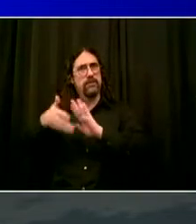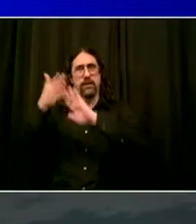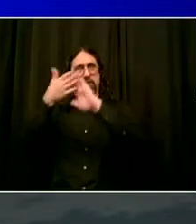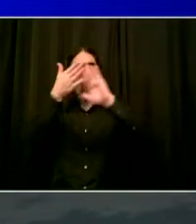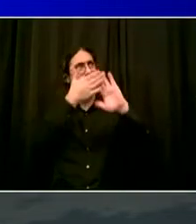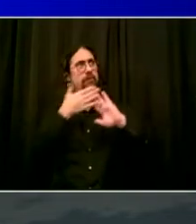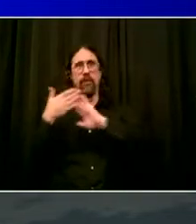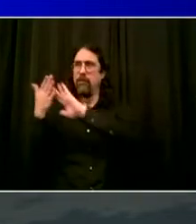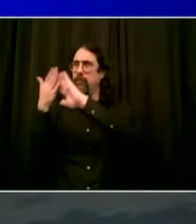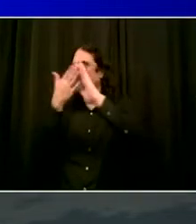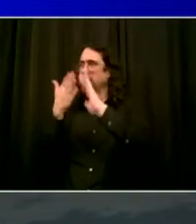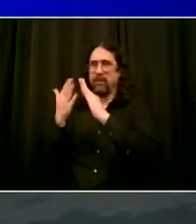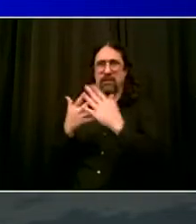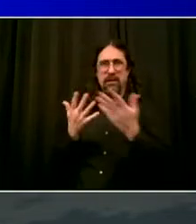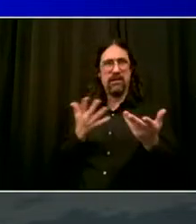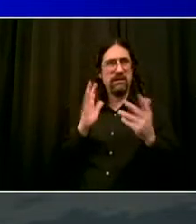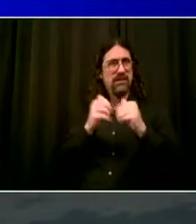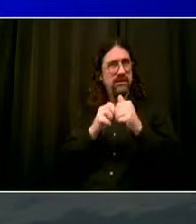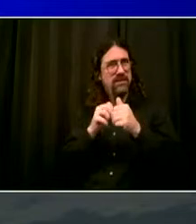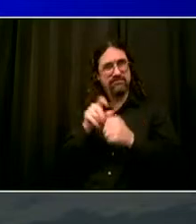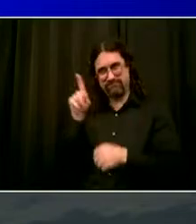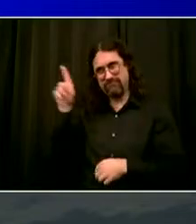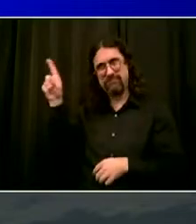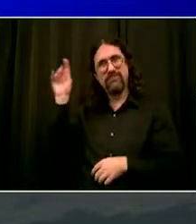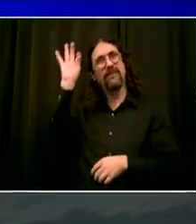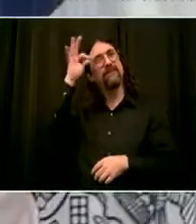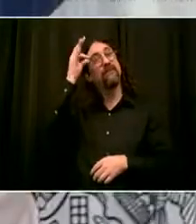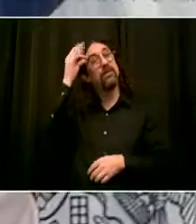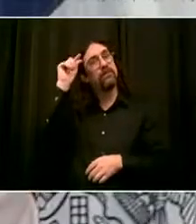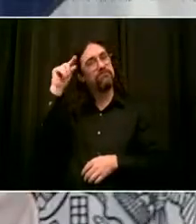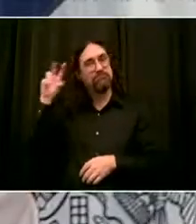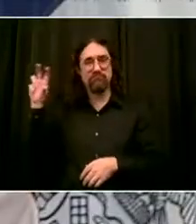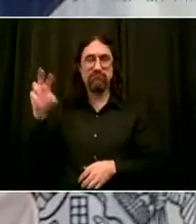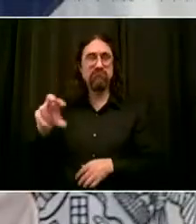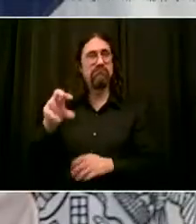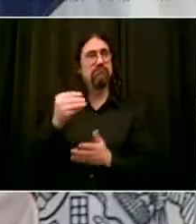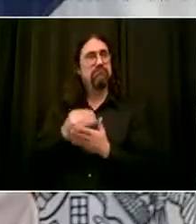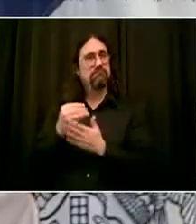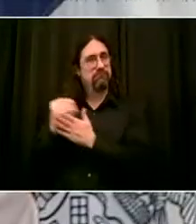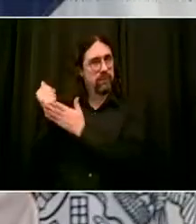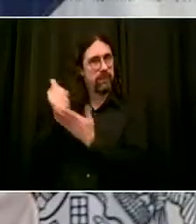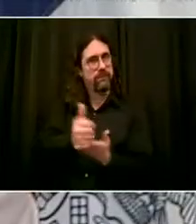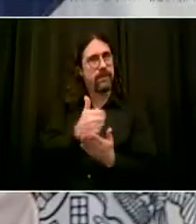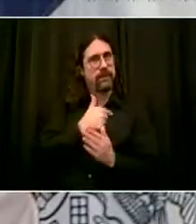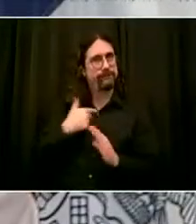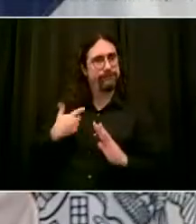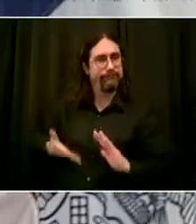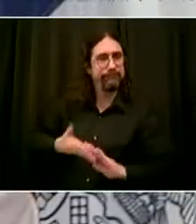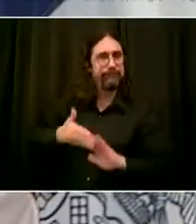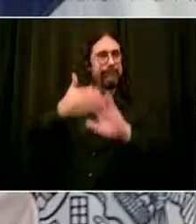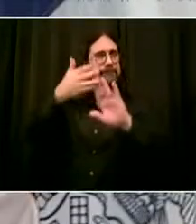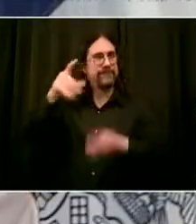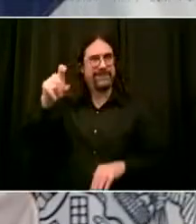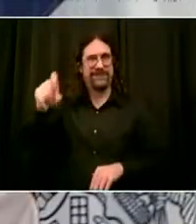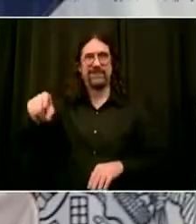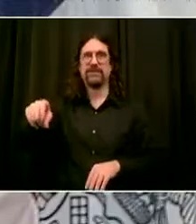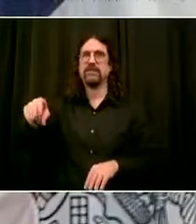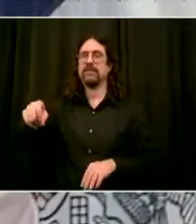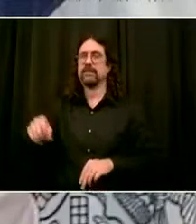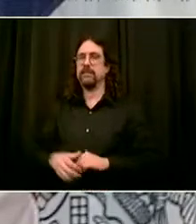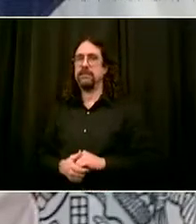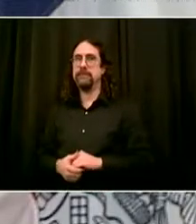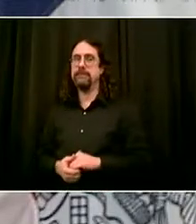money and other Federal support uh and what it means for where we go from here and this now takes us